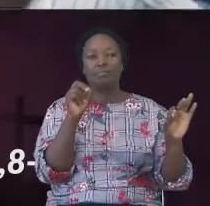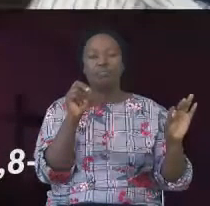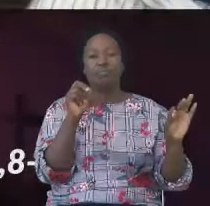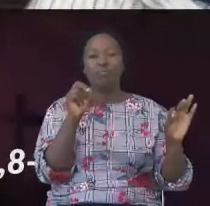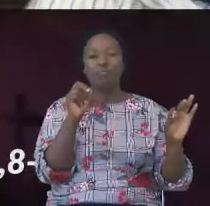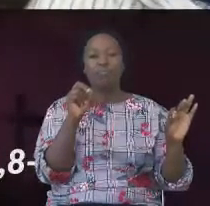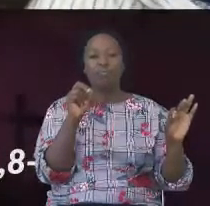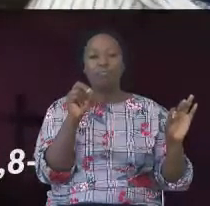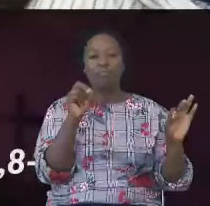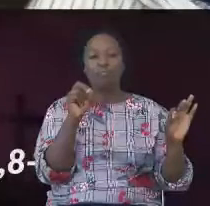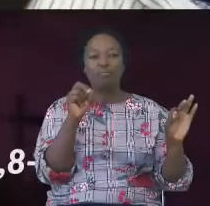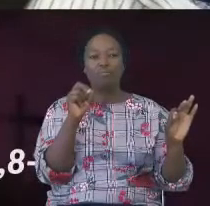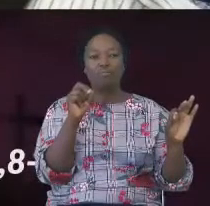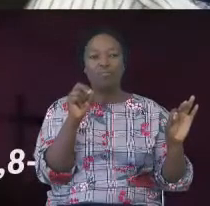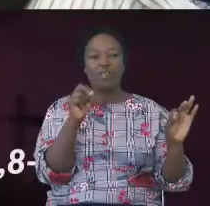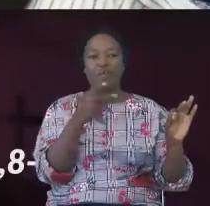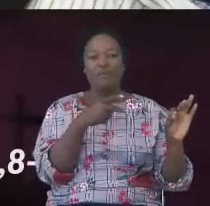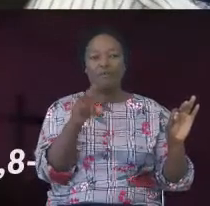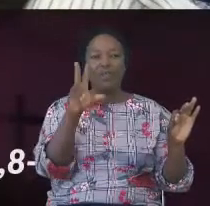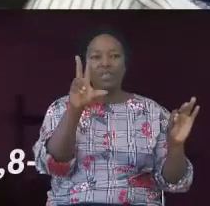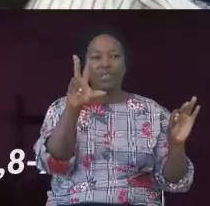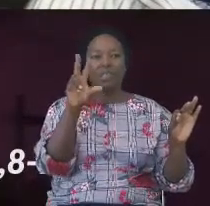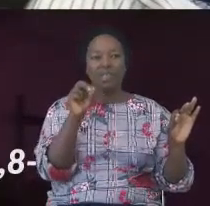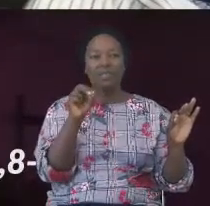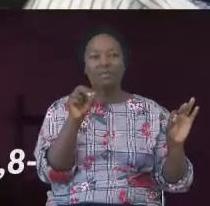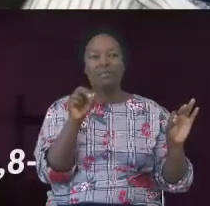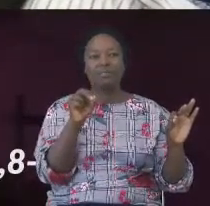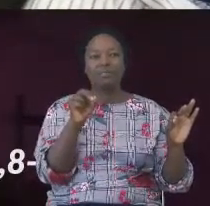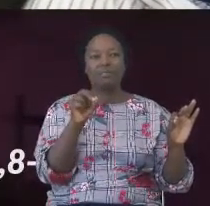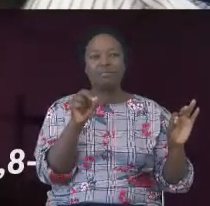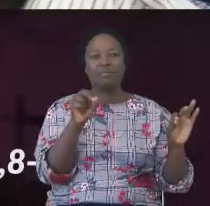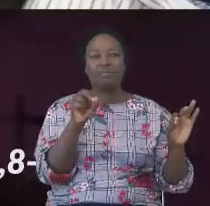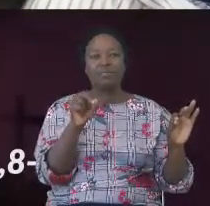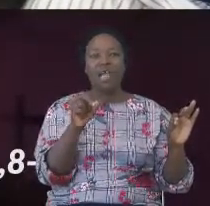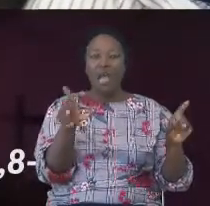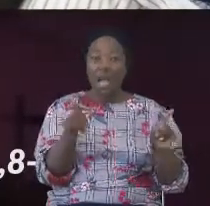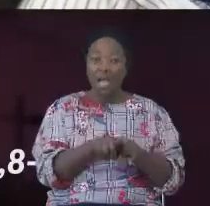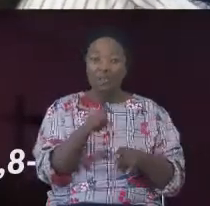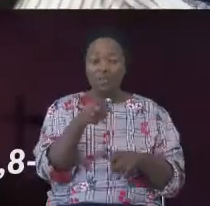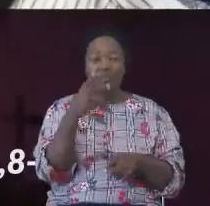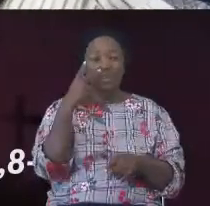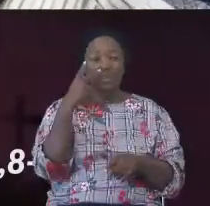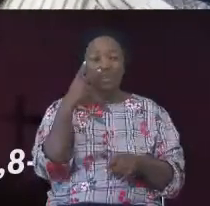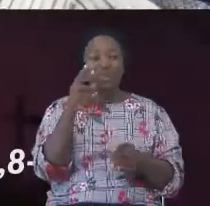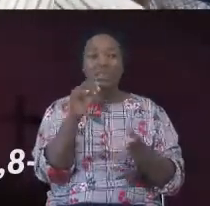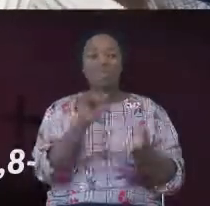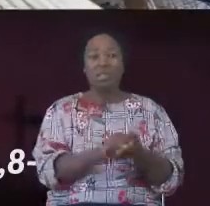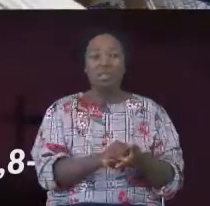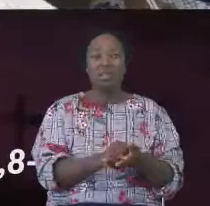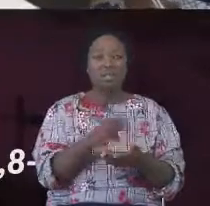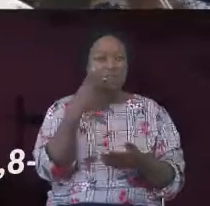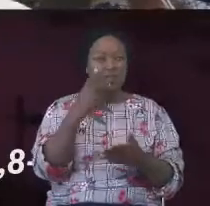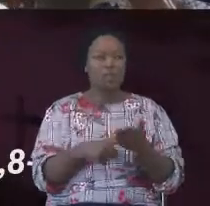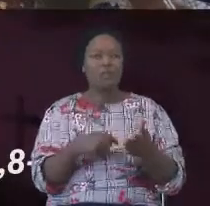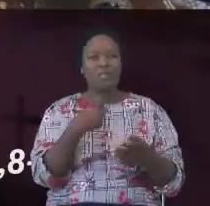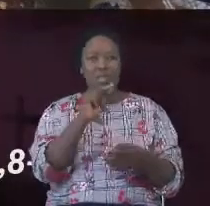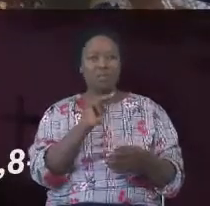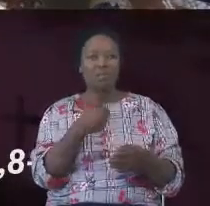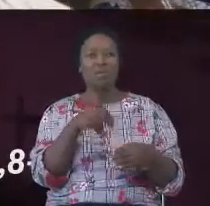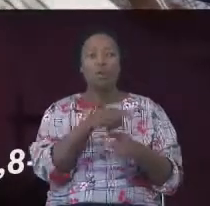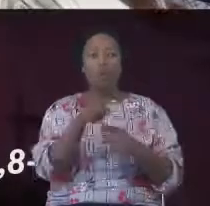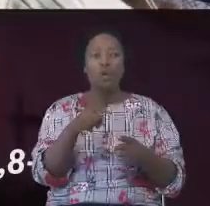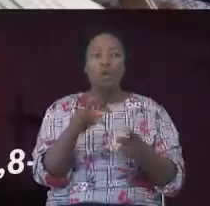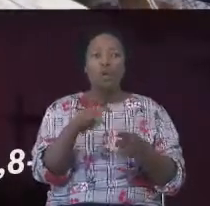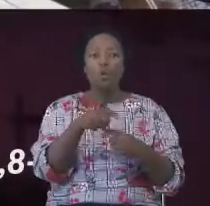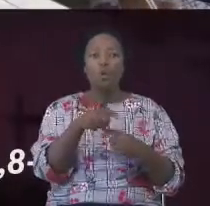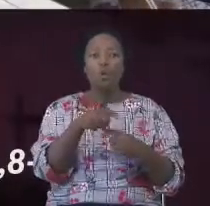30. John chapter 19, we're looking at verse 30.